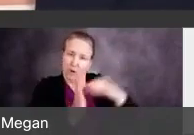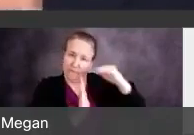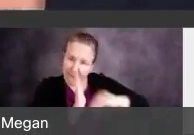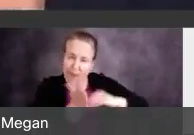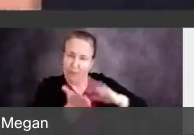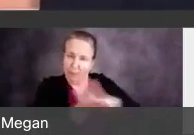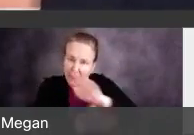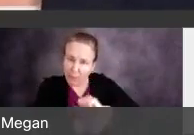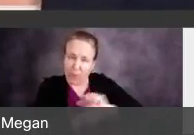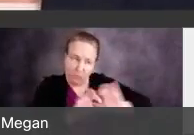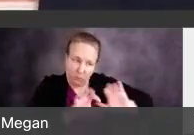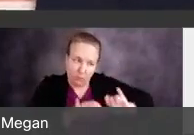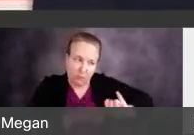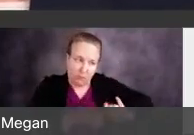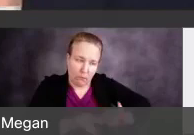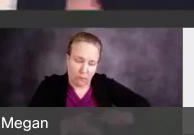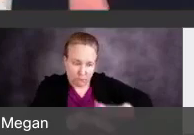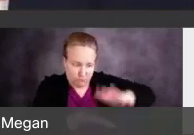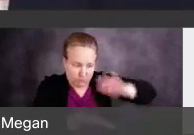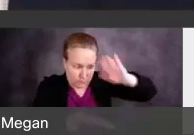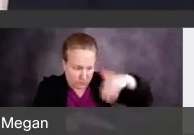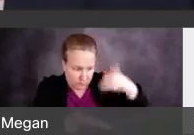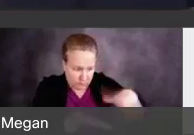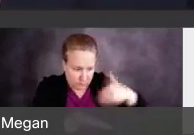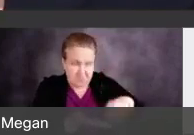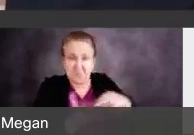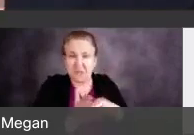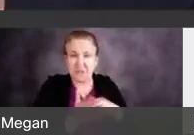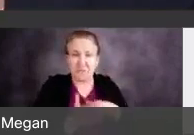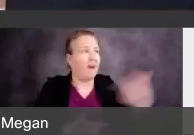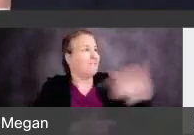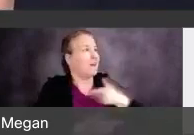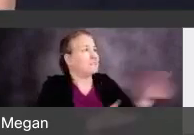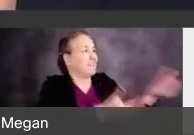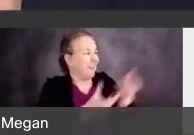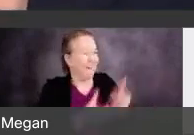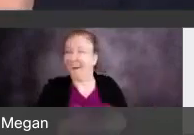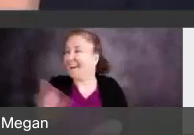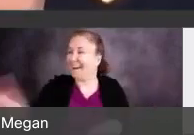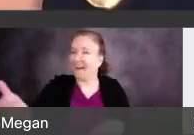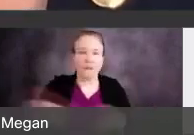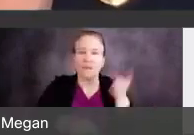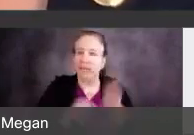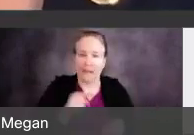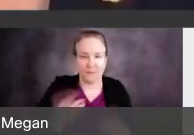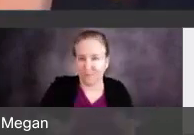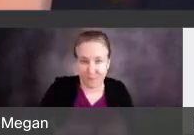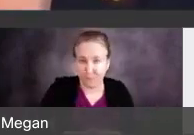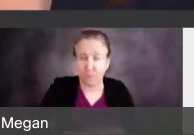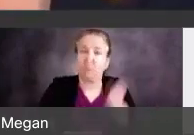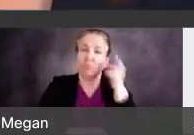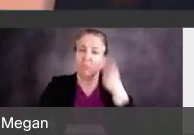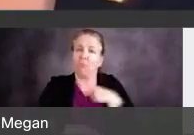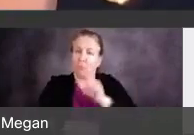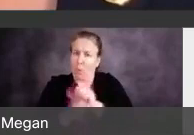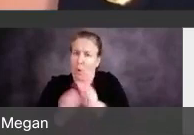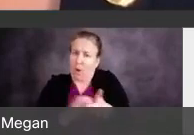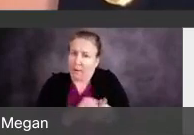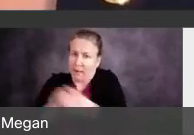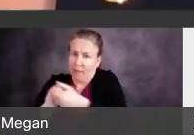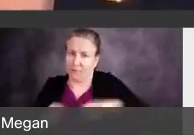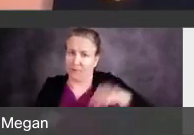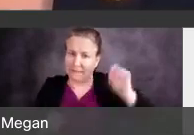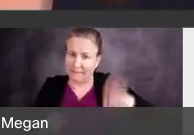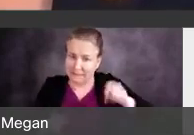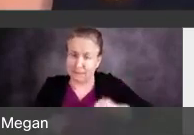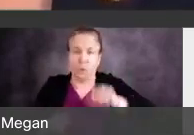So you can't just, pick up your vaccine and give it to somebody else. But we're working very collaboratively with all of our hospitals in